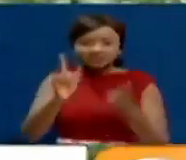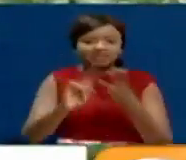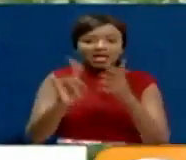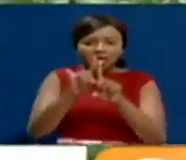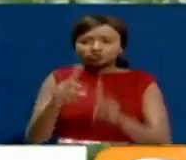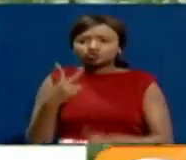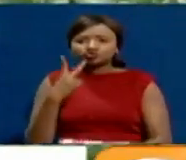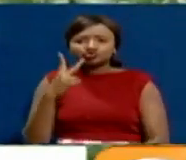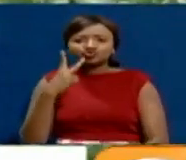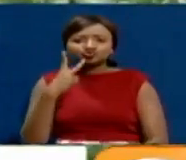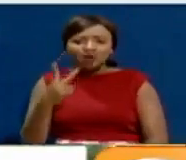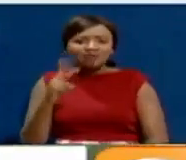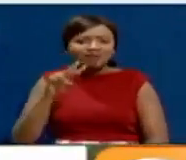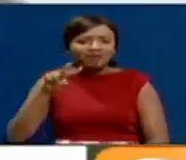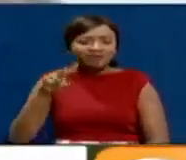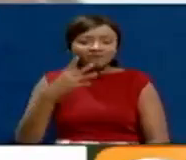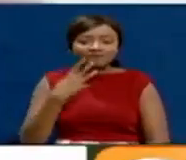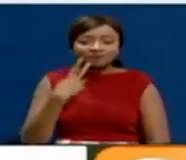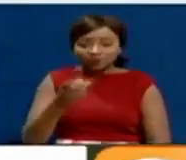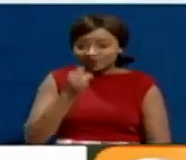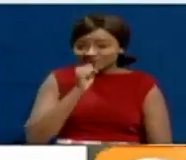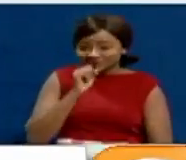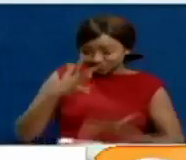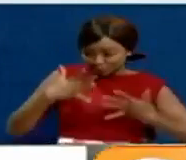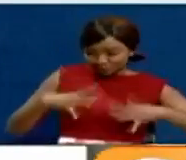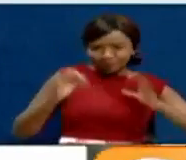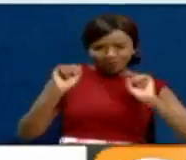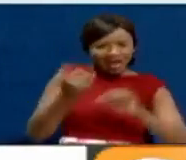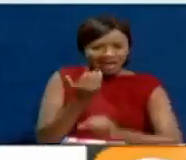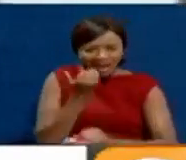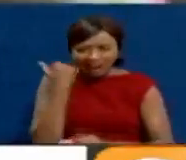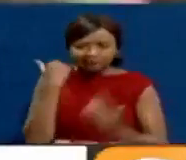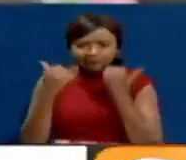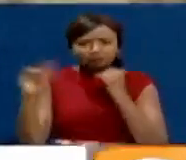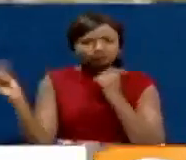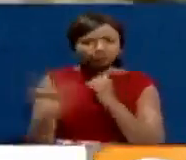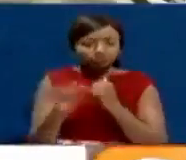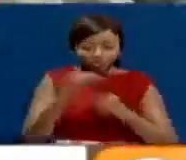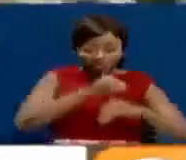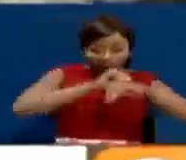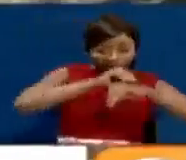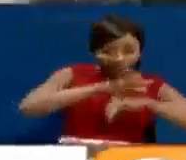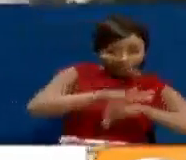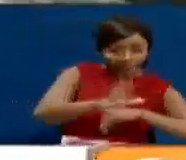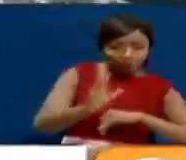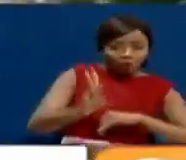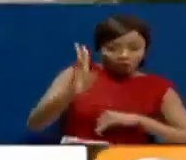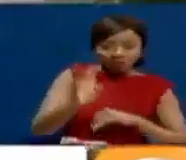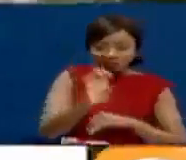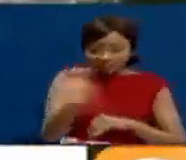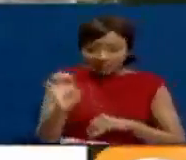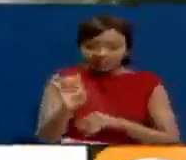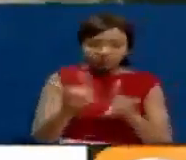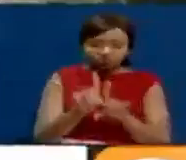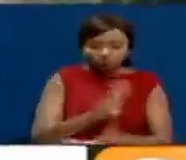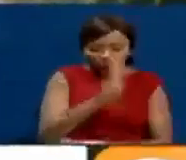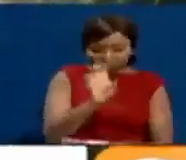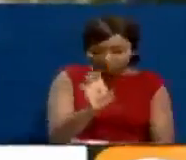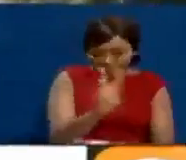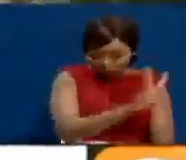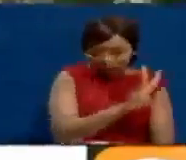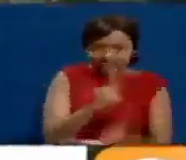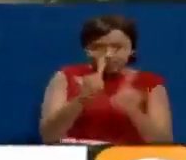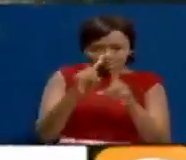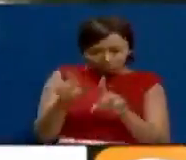six constituencies have been invaded by the insects, which have spread to Tarbaj, Wajir East and Wajir West constituencies in